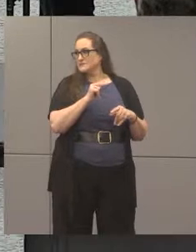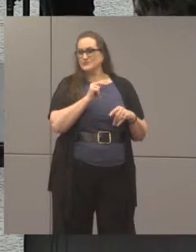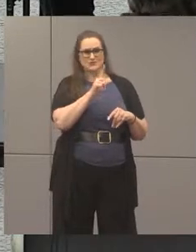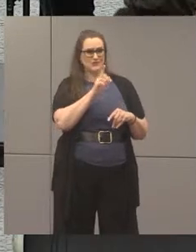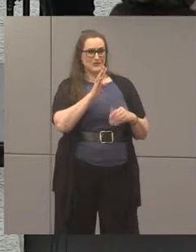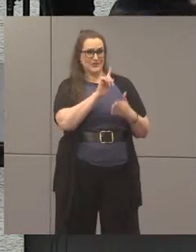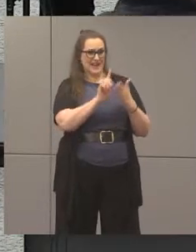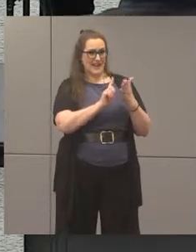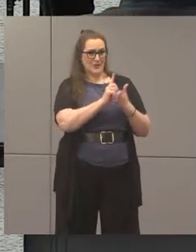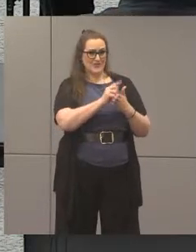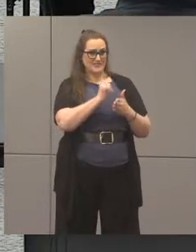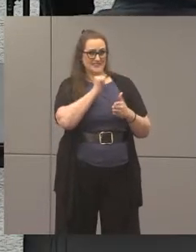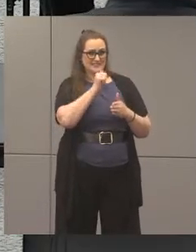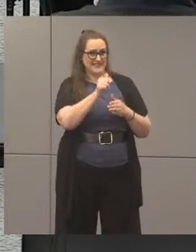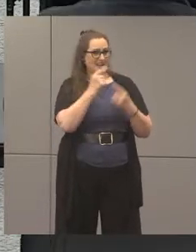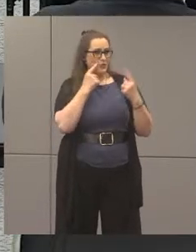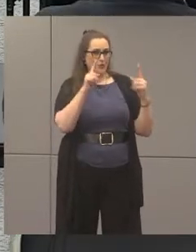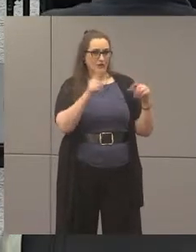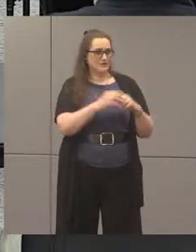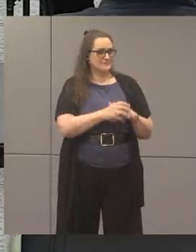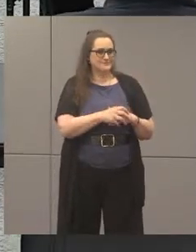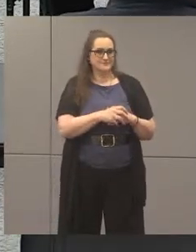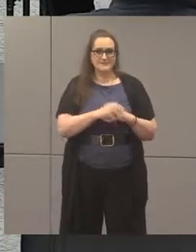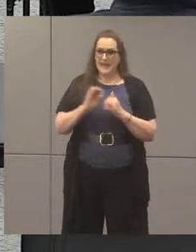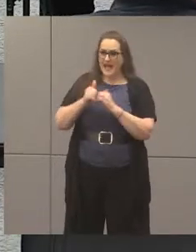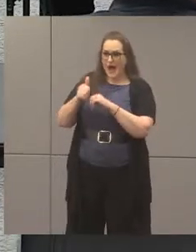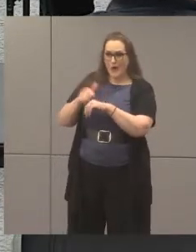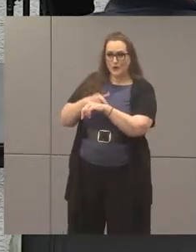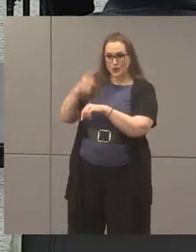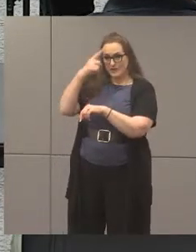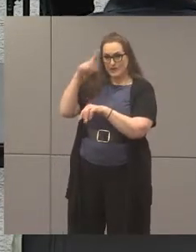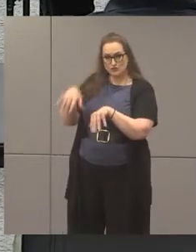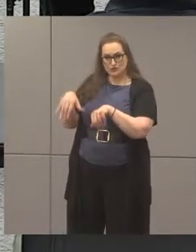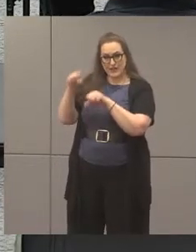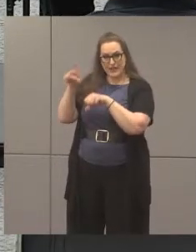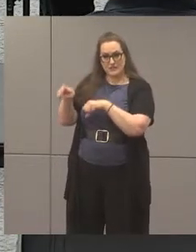24 hours is not going to work. I Okay, mean, how long do you think it should take?